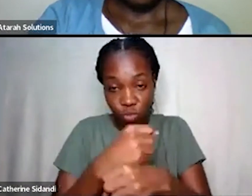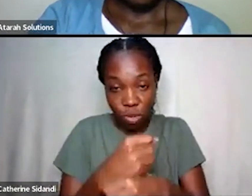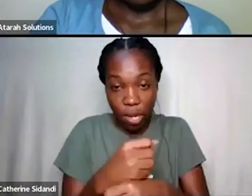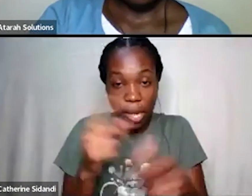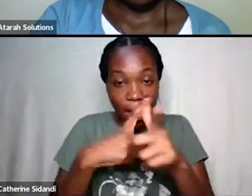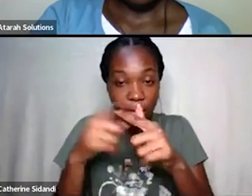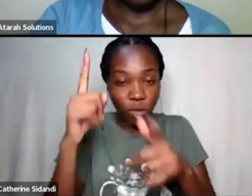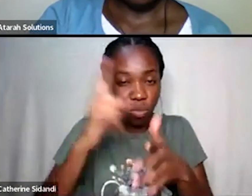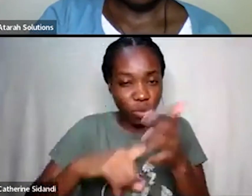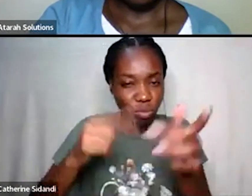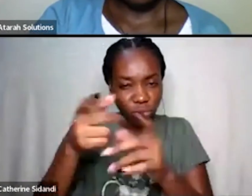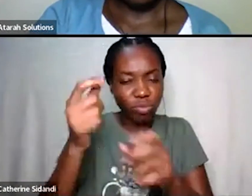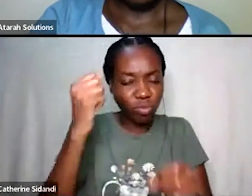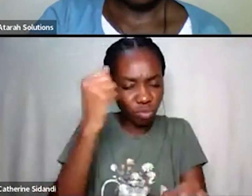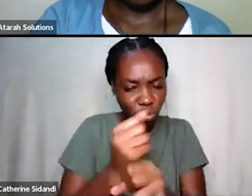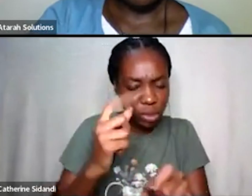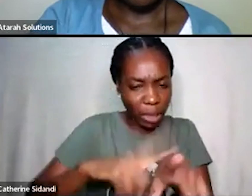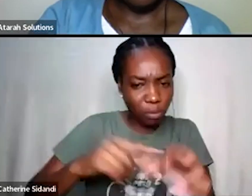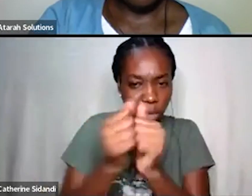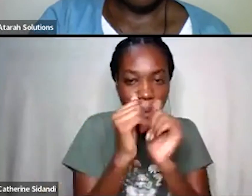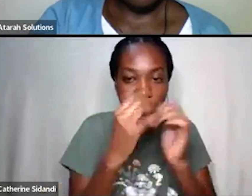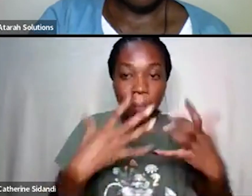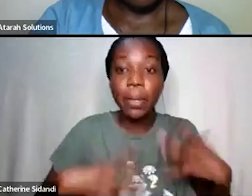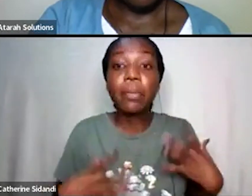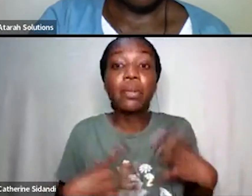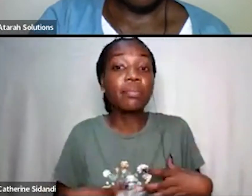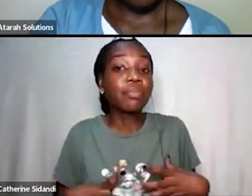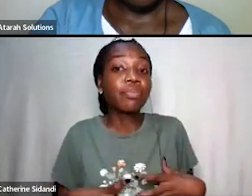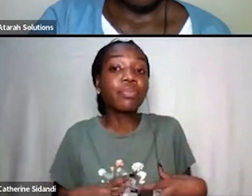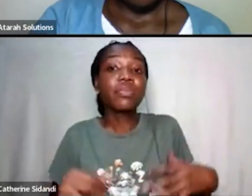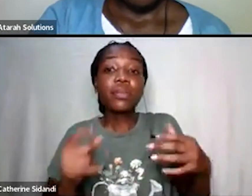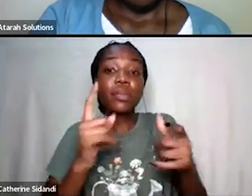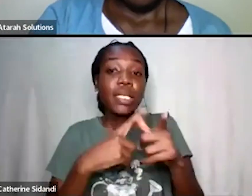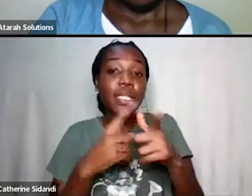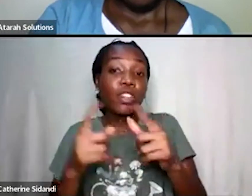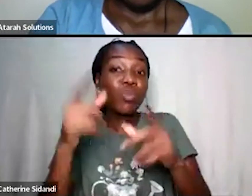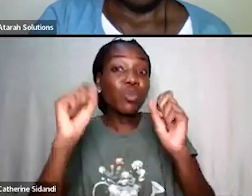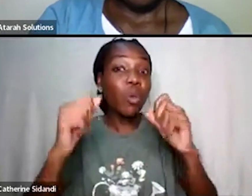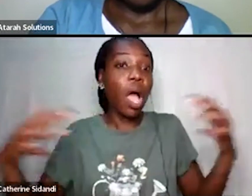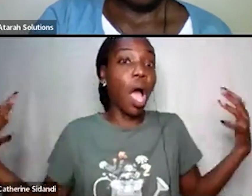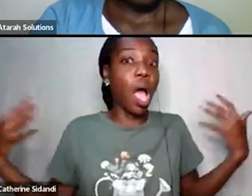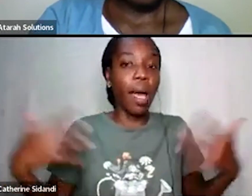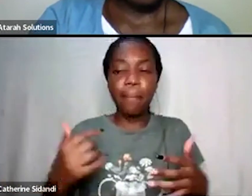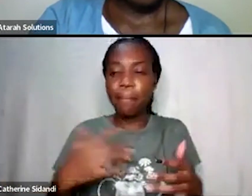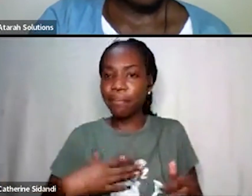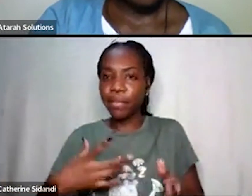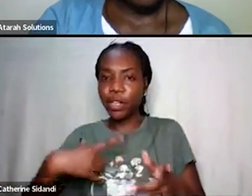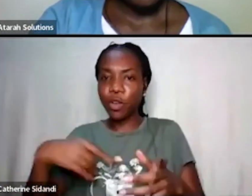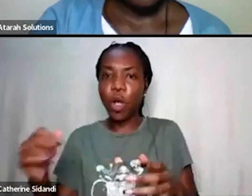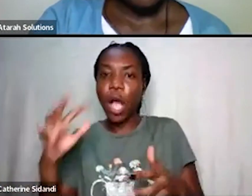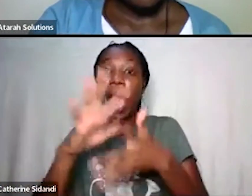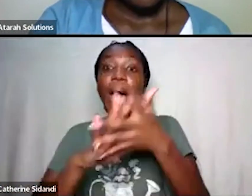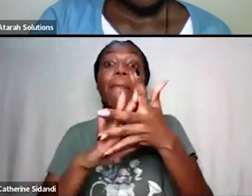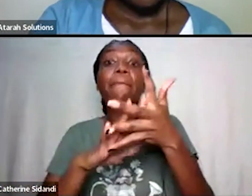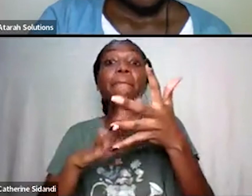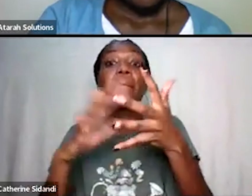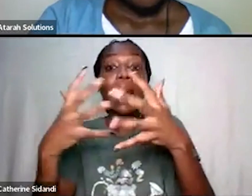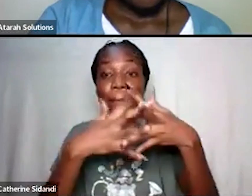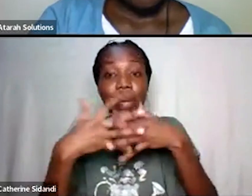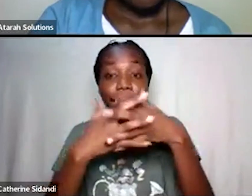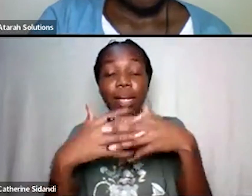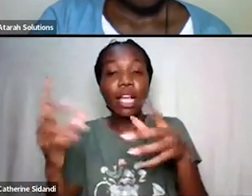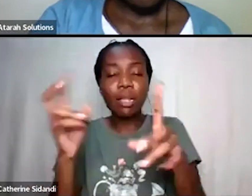people. This one, you can be shocked. I went all the way to America to look for Dr. Ivan